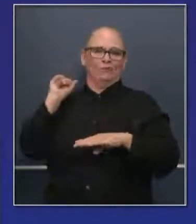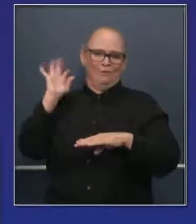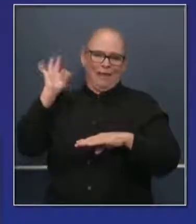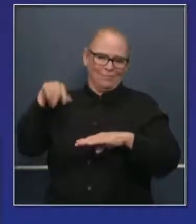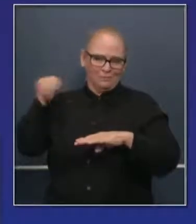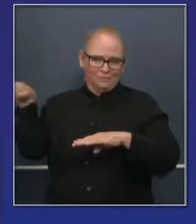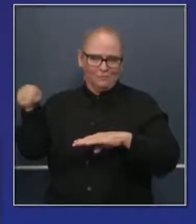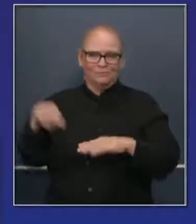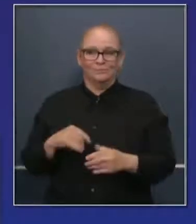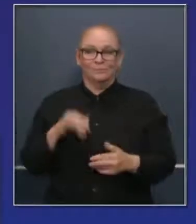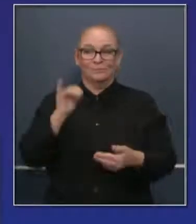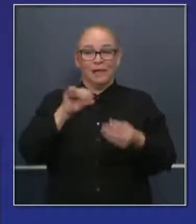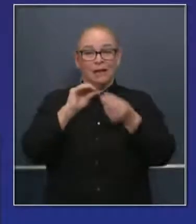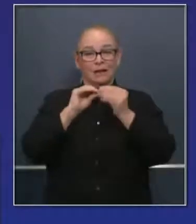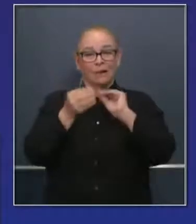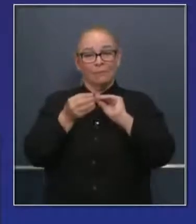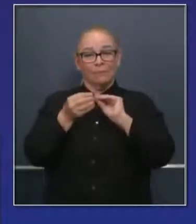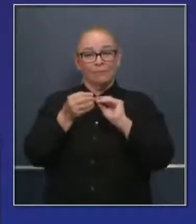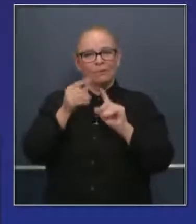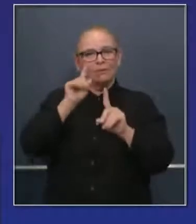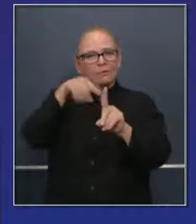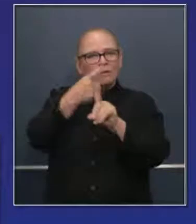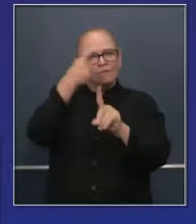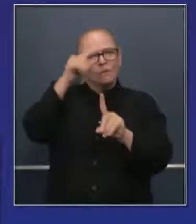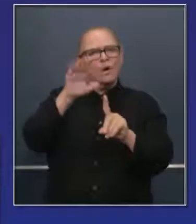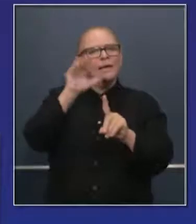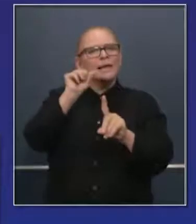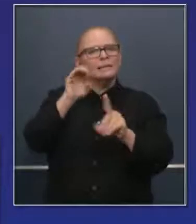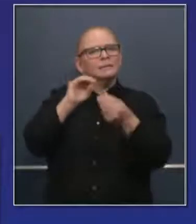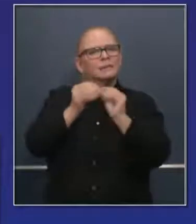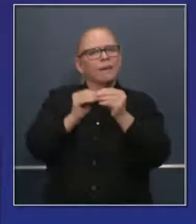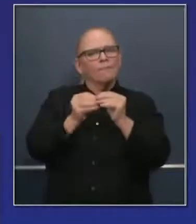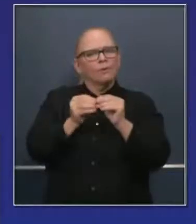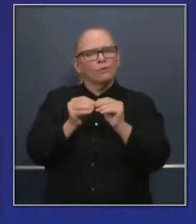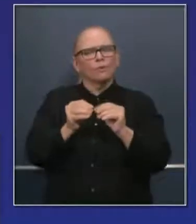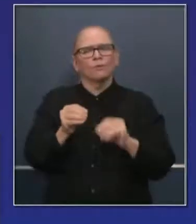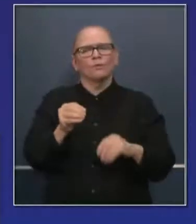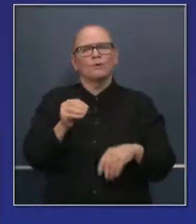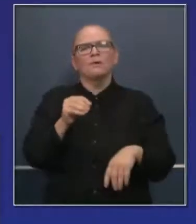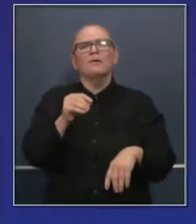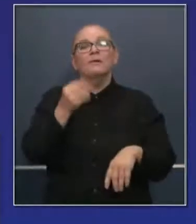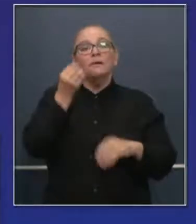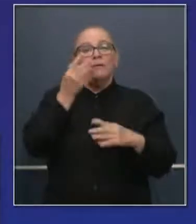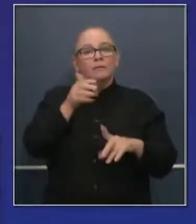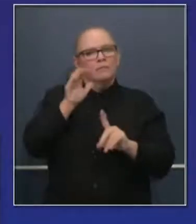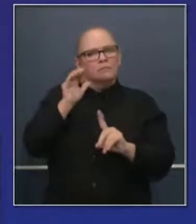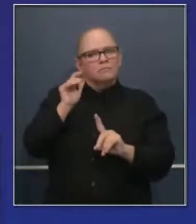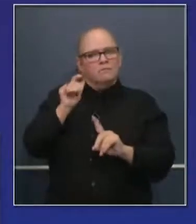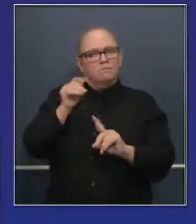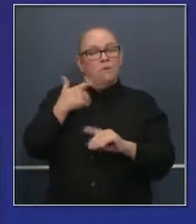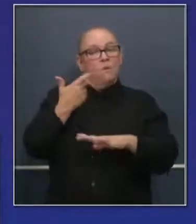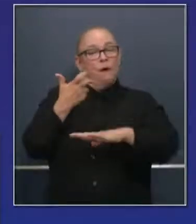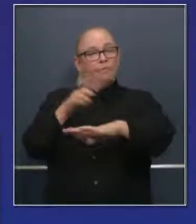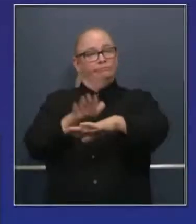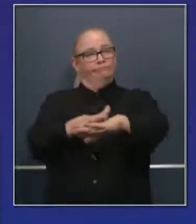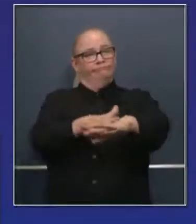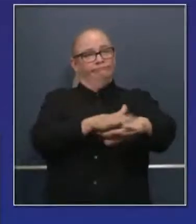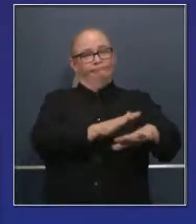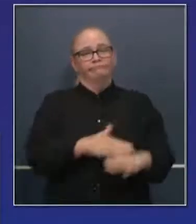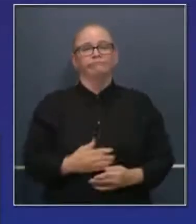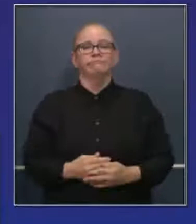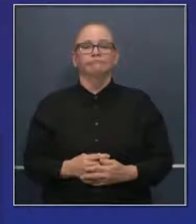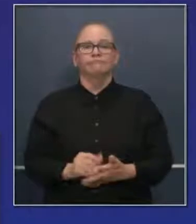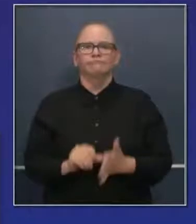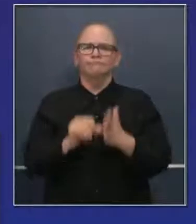numbers, and I caution folks, look, I've said this in the past, others have said this, some for different purposes than the purpose which